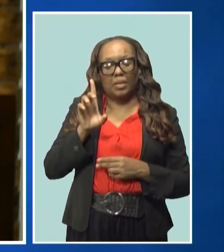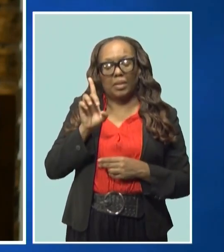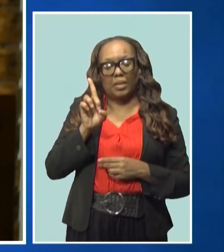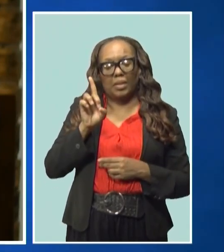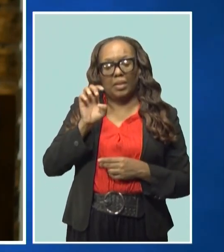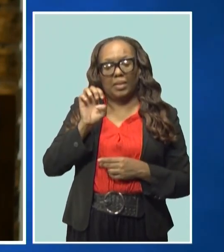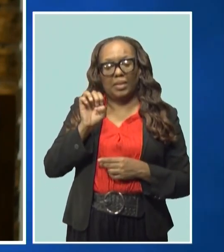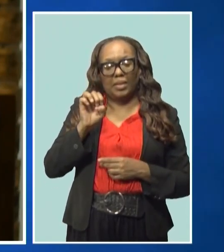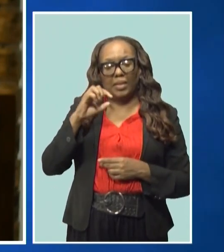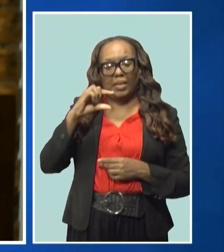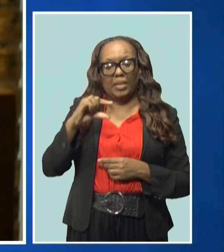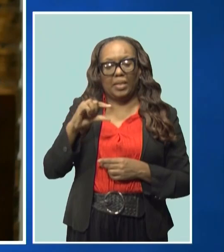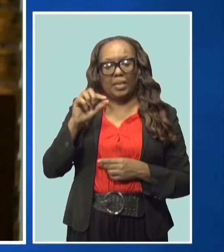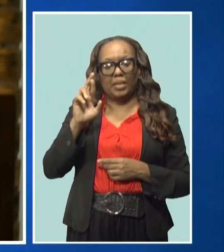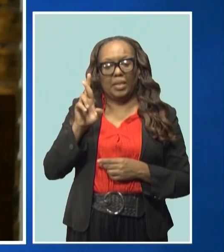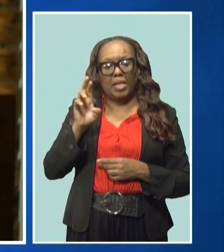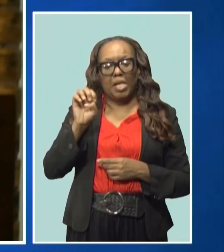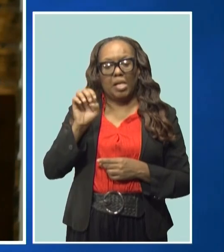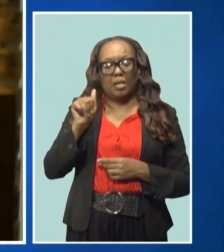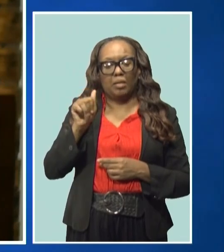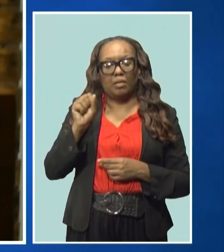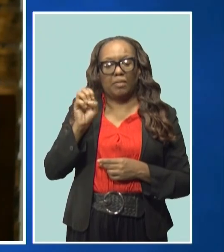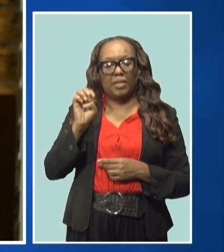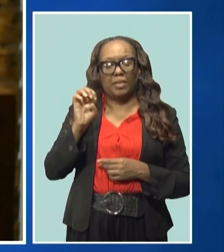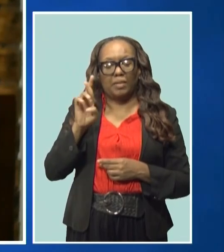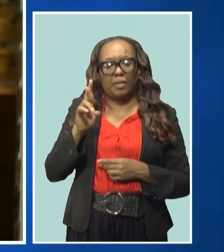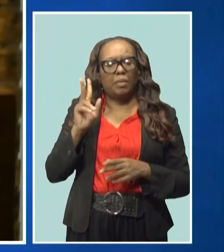degreaser for mechanics.